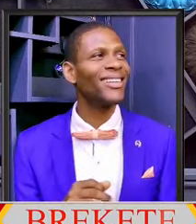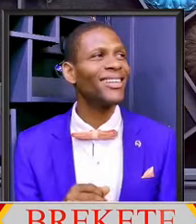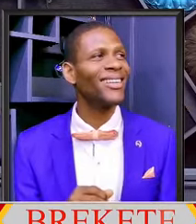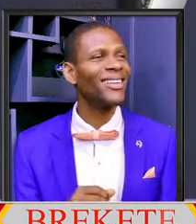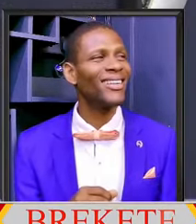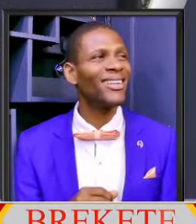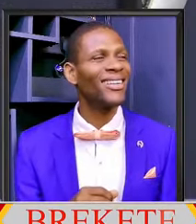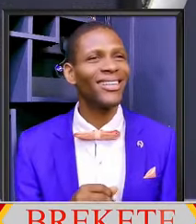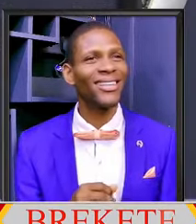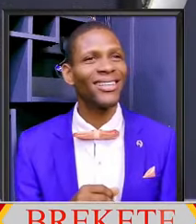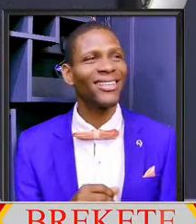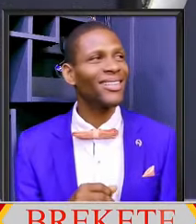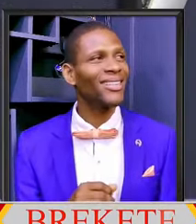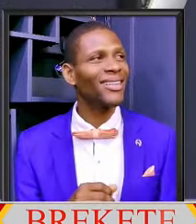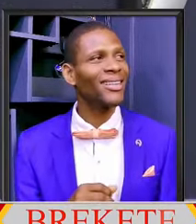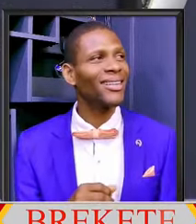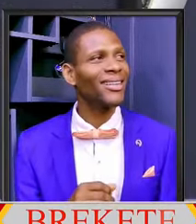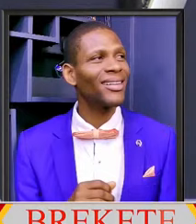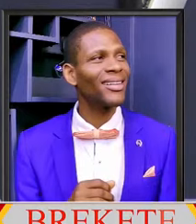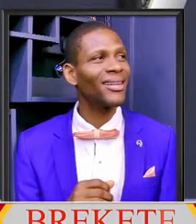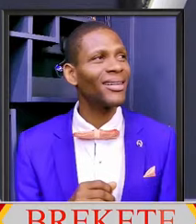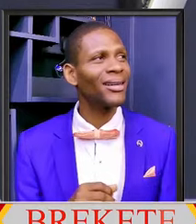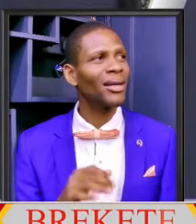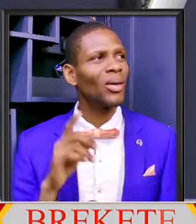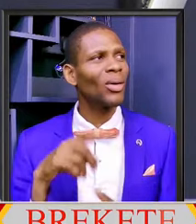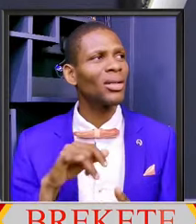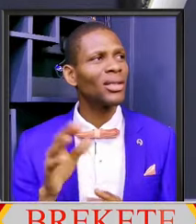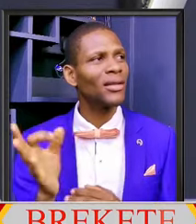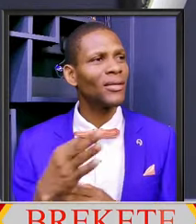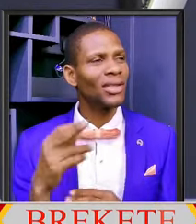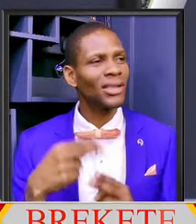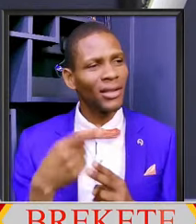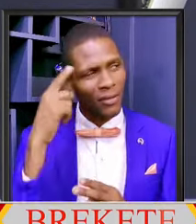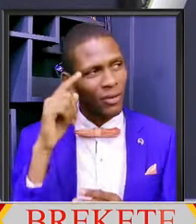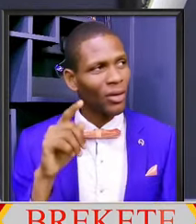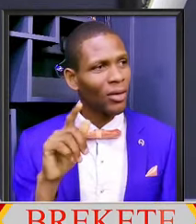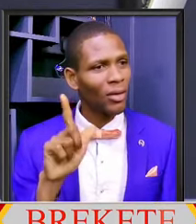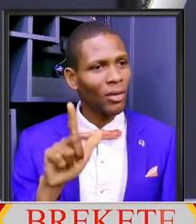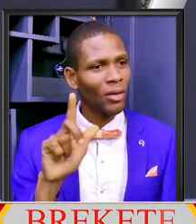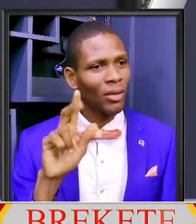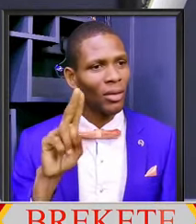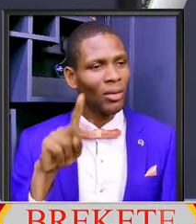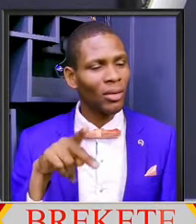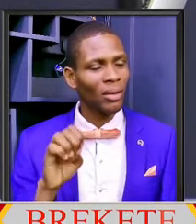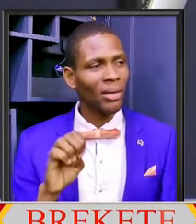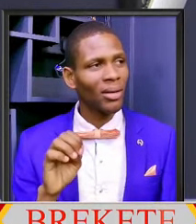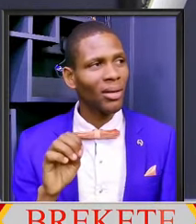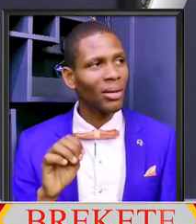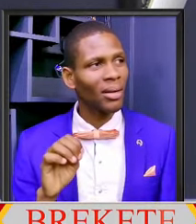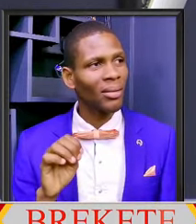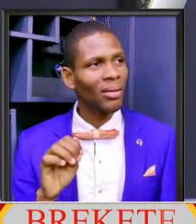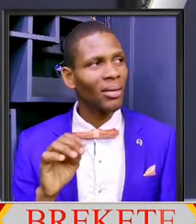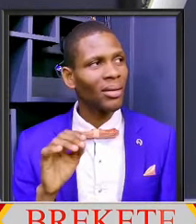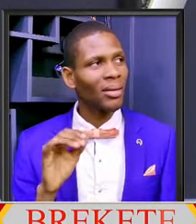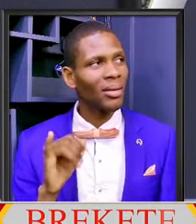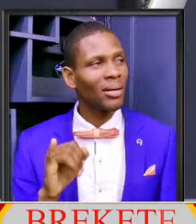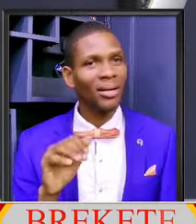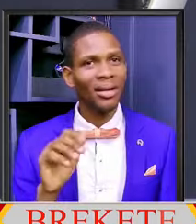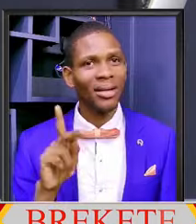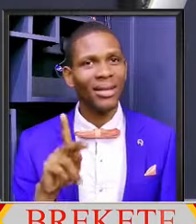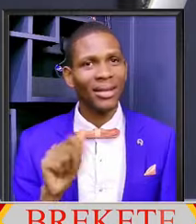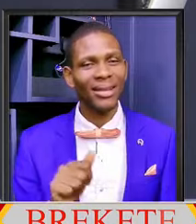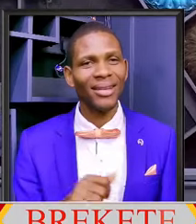Wait. Not be quarrel. Waiting be fish name for Nupe language. Ika.